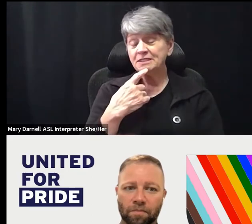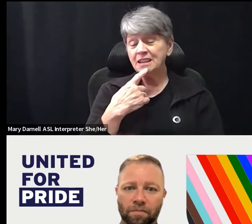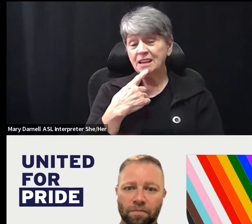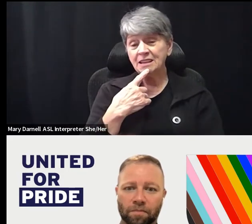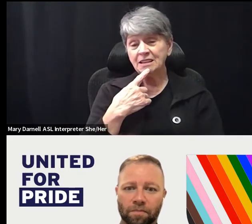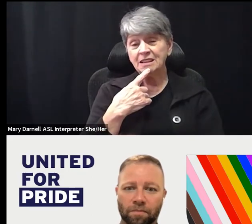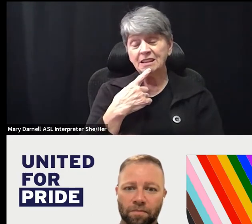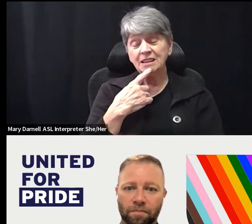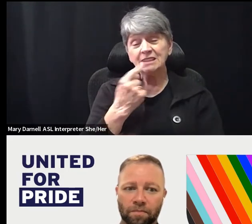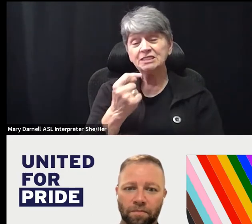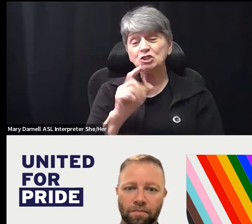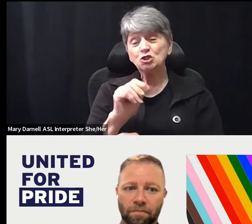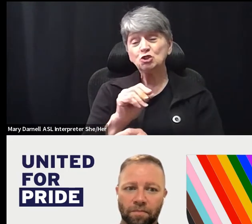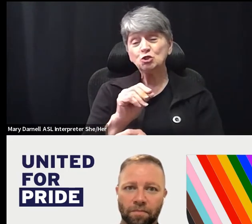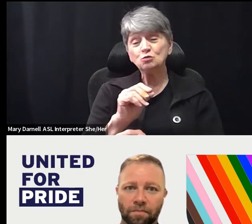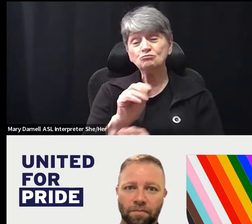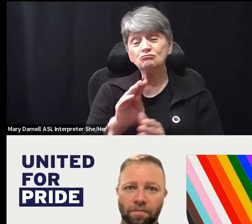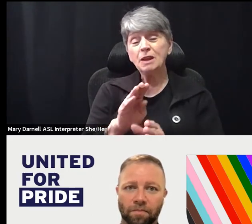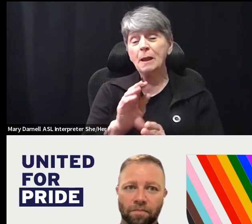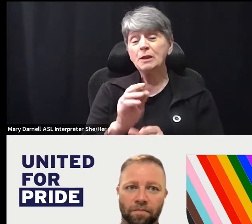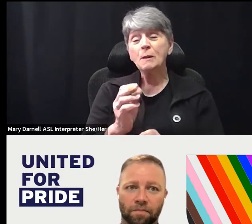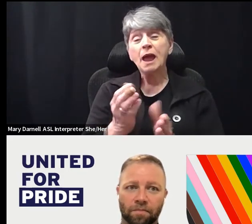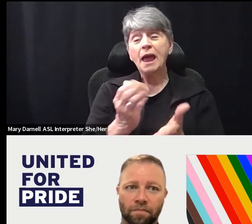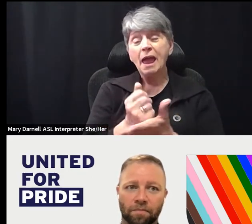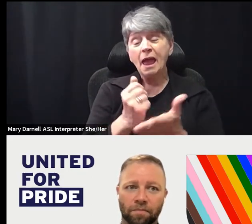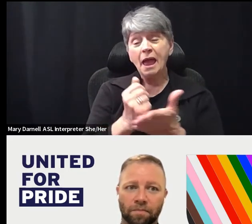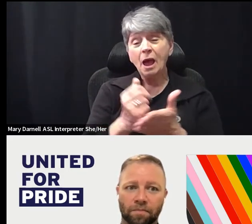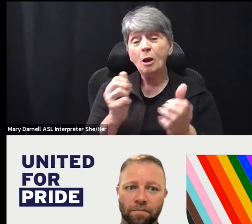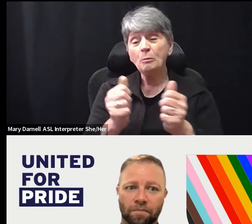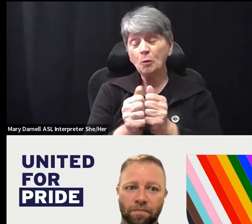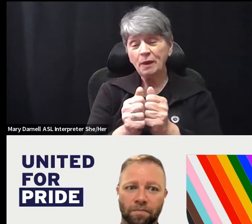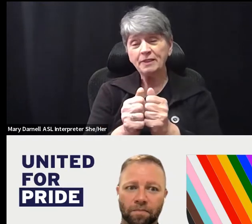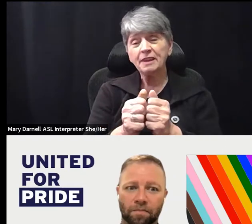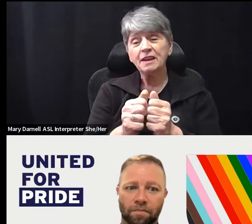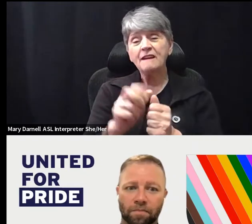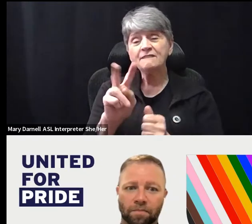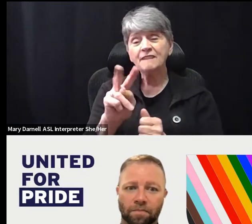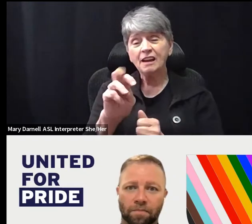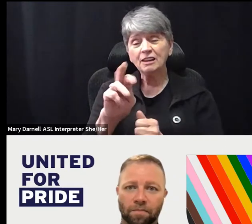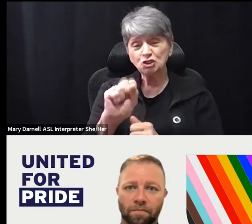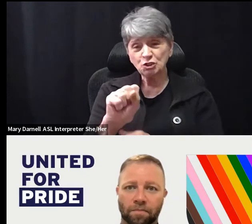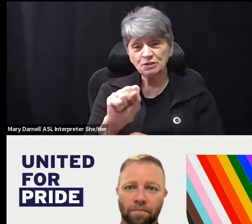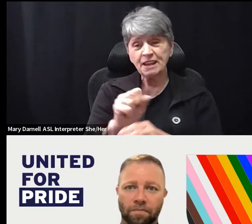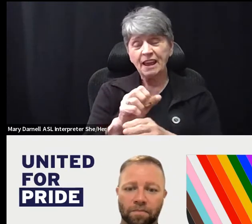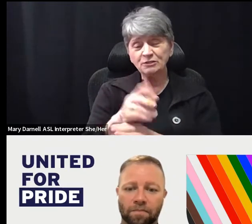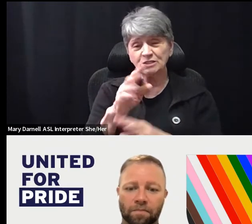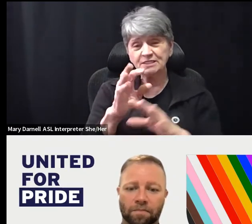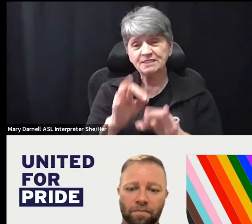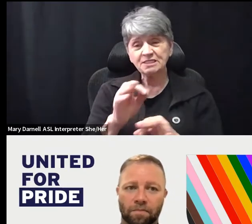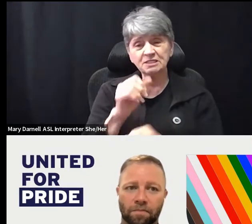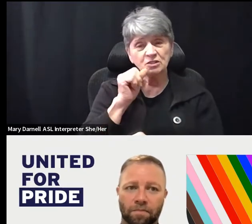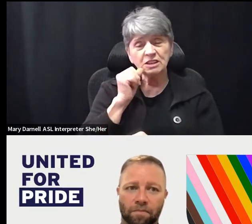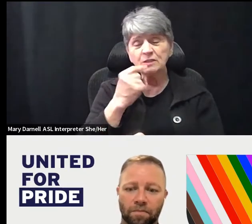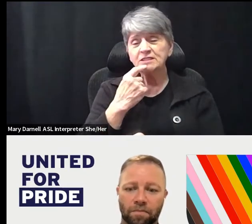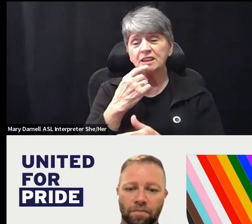public school system so we can push for school vouchers. After the Carson decision yesterday, he was commenting online that it was time for universal school